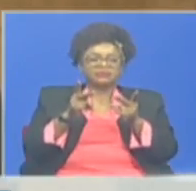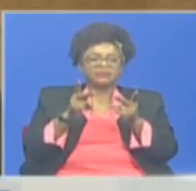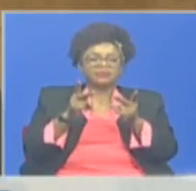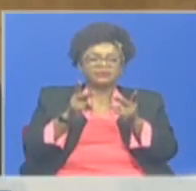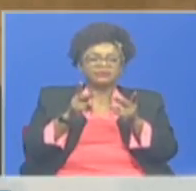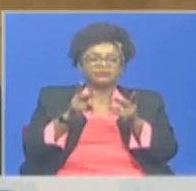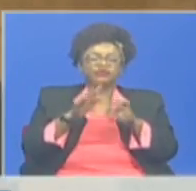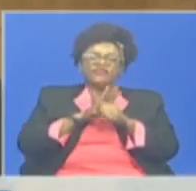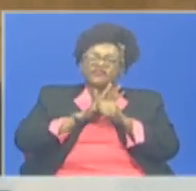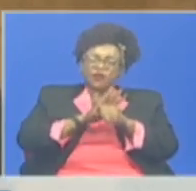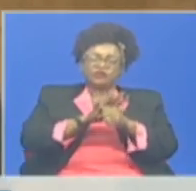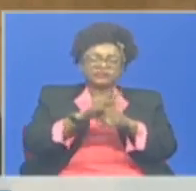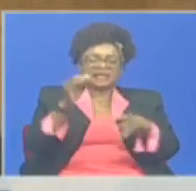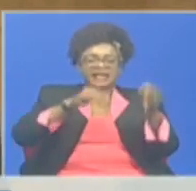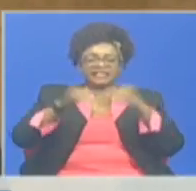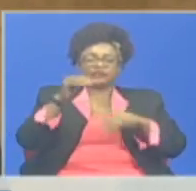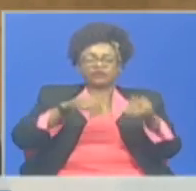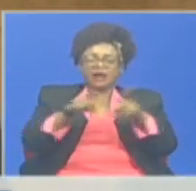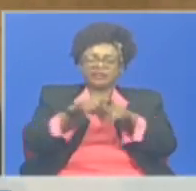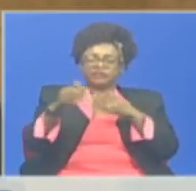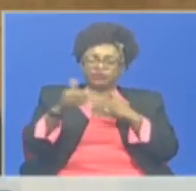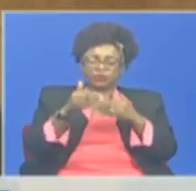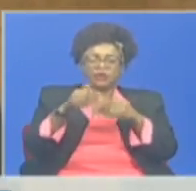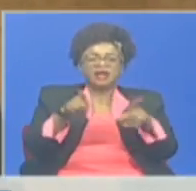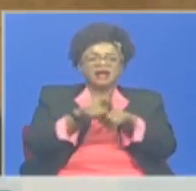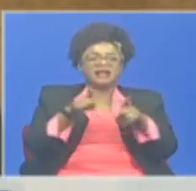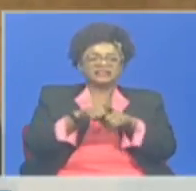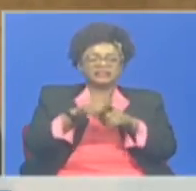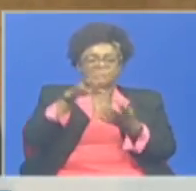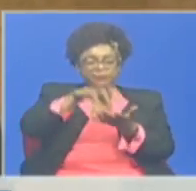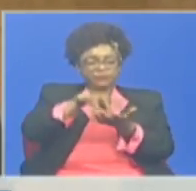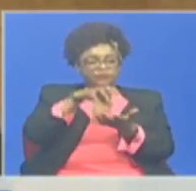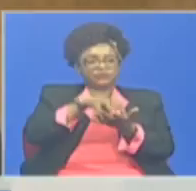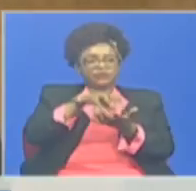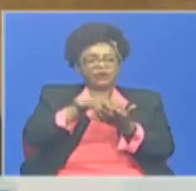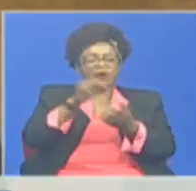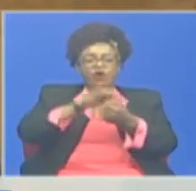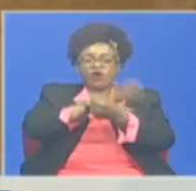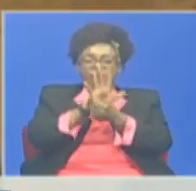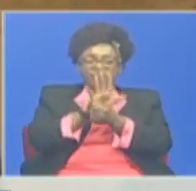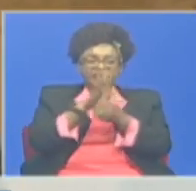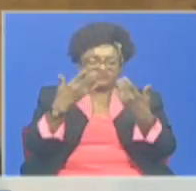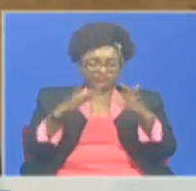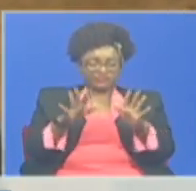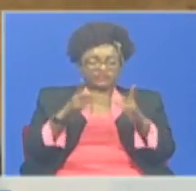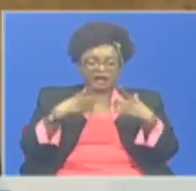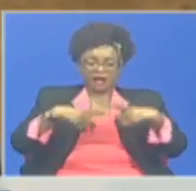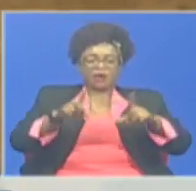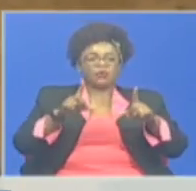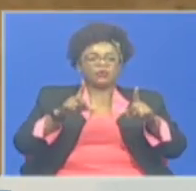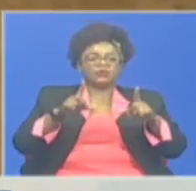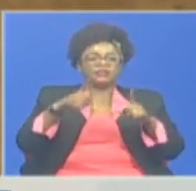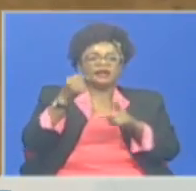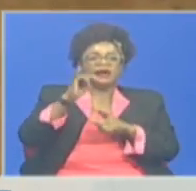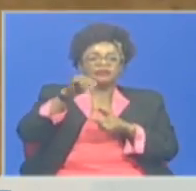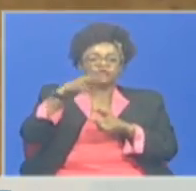election as soon as the current condition within the COVID situation allows. Mr.